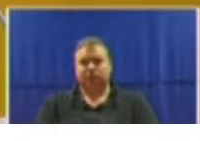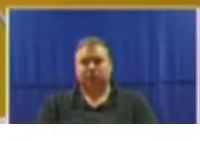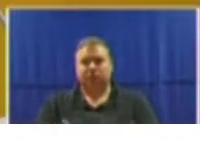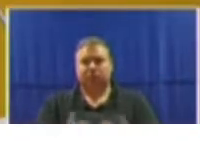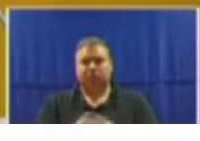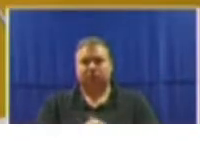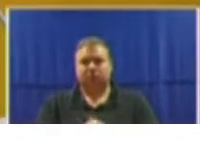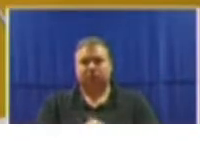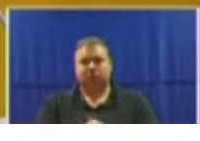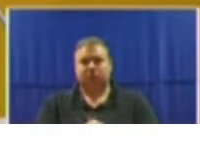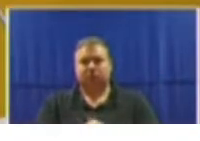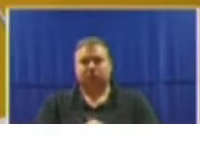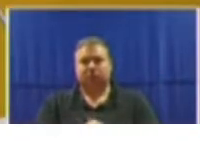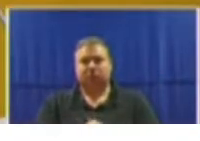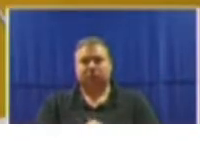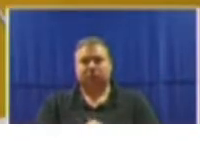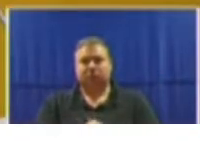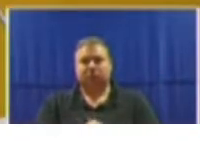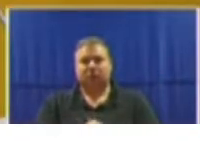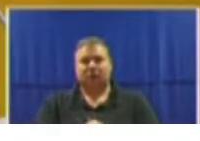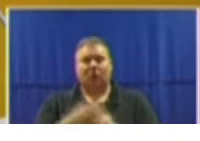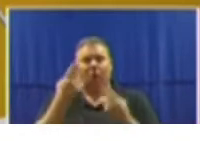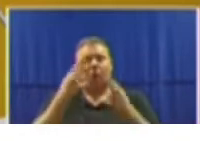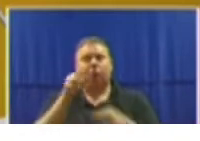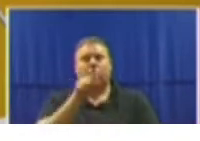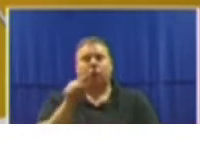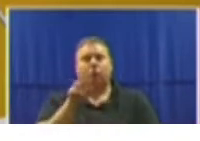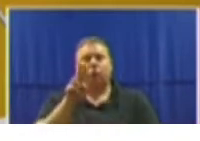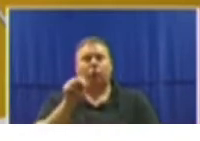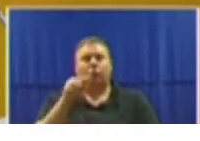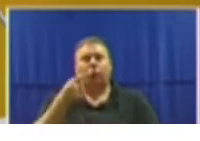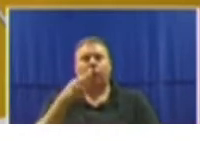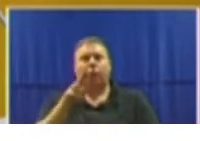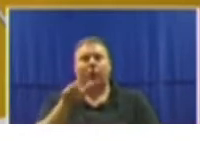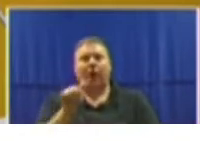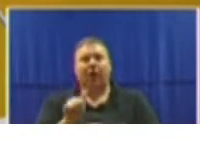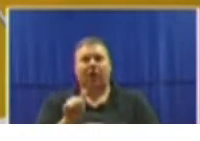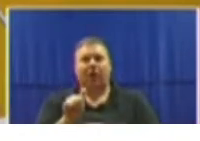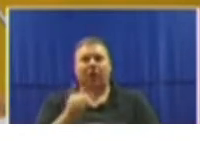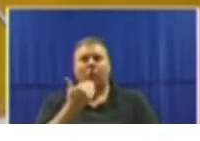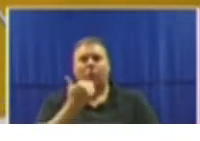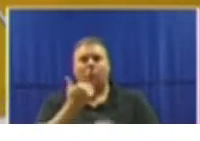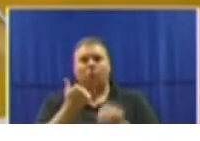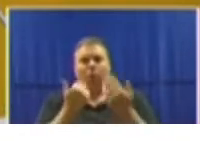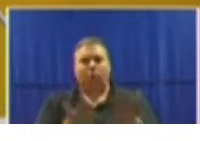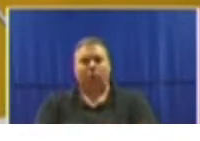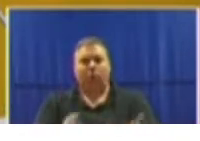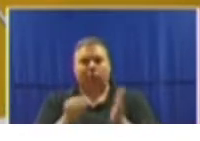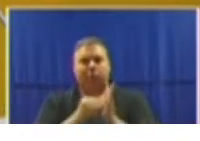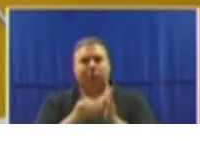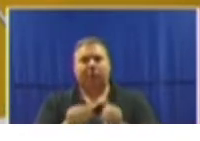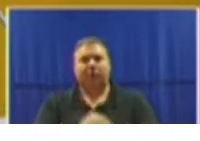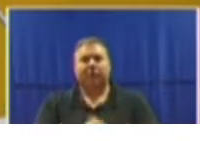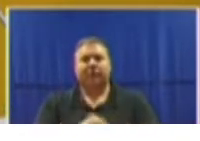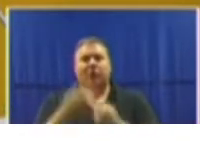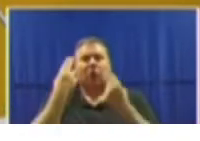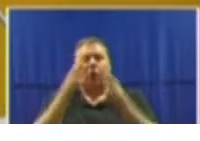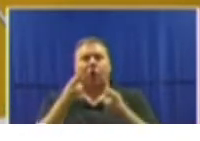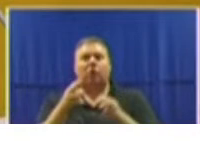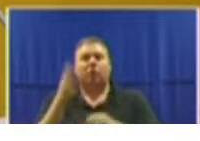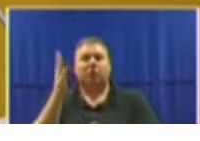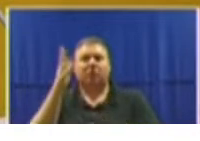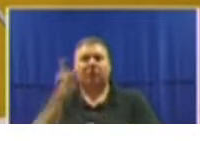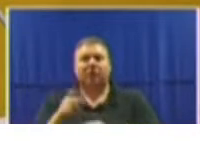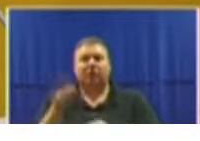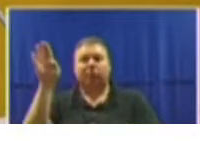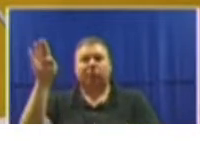the Honorable Zungula to move the motion. On a point of order, Speaker. Point of